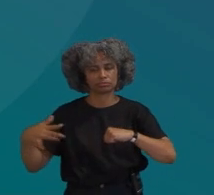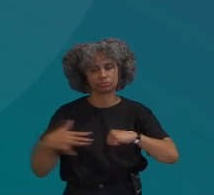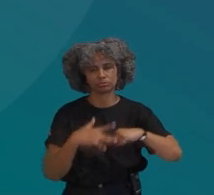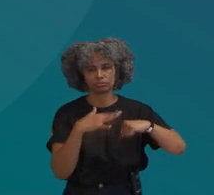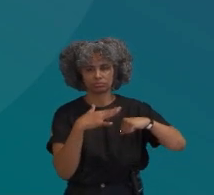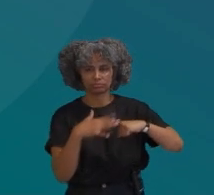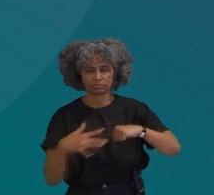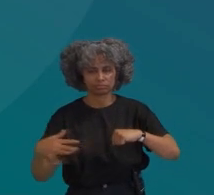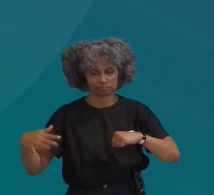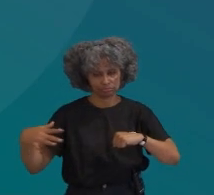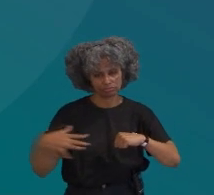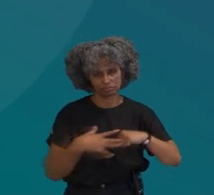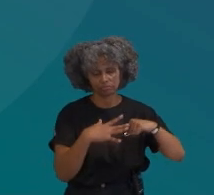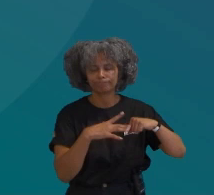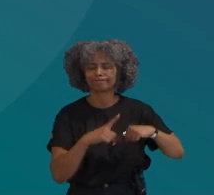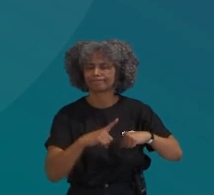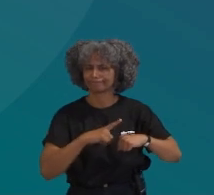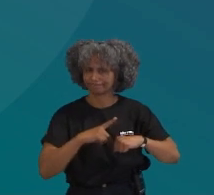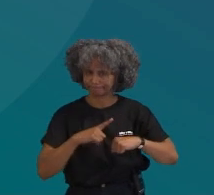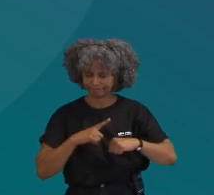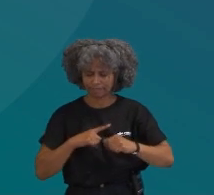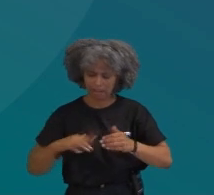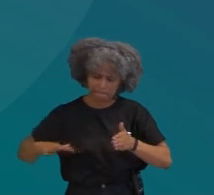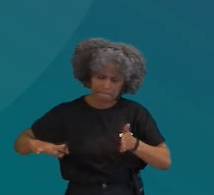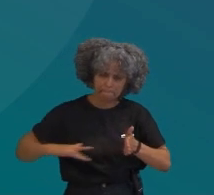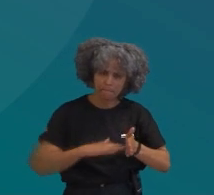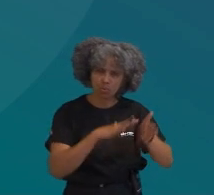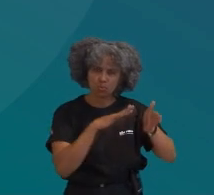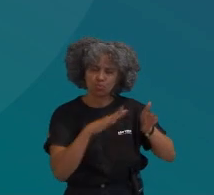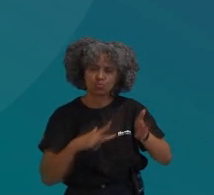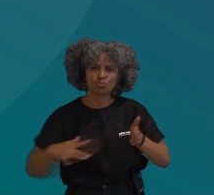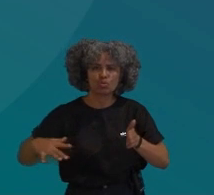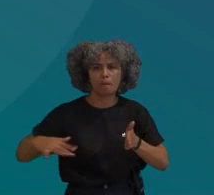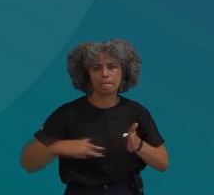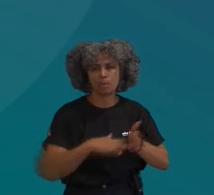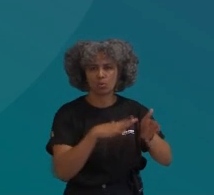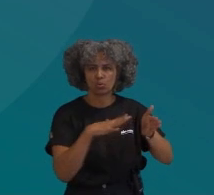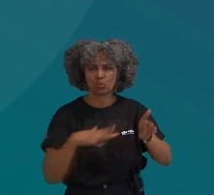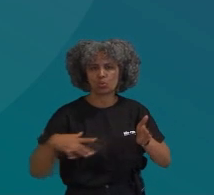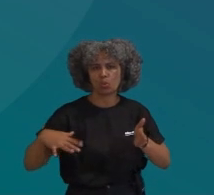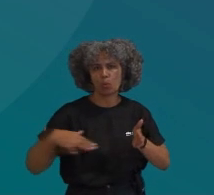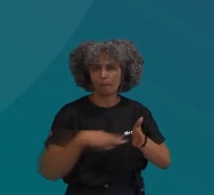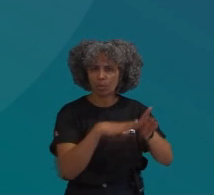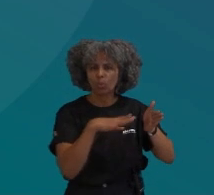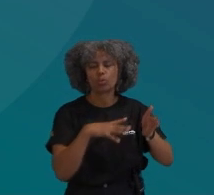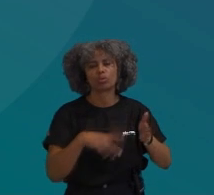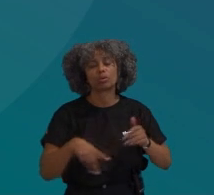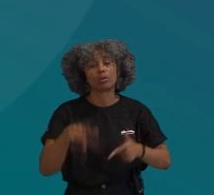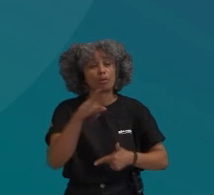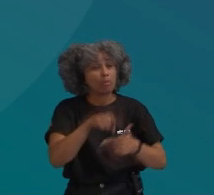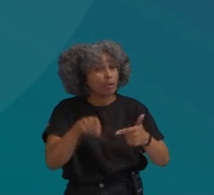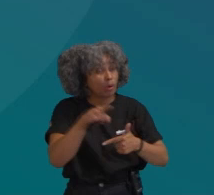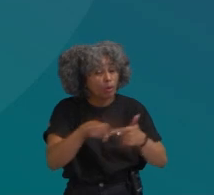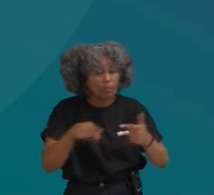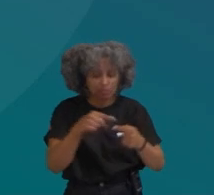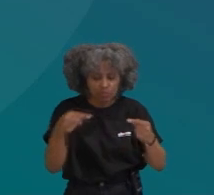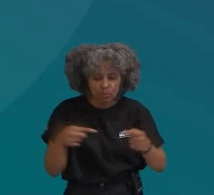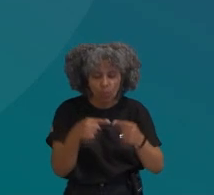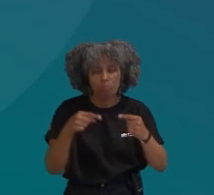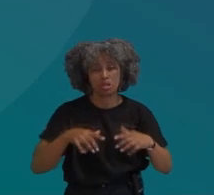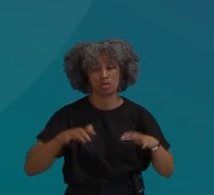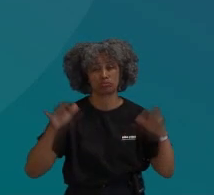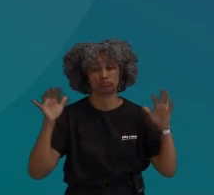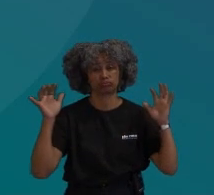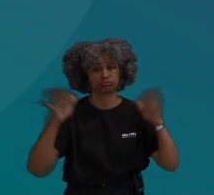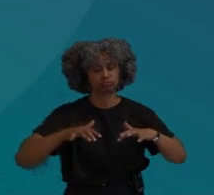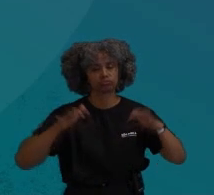of coastal erosion and storm event implications, and we follow certain infrastructure solutions, but one